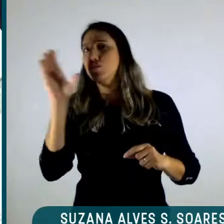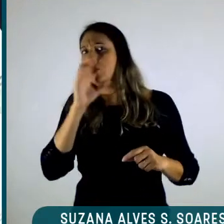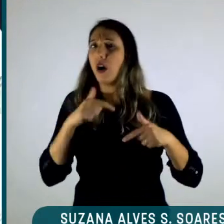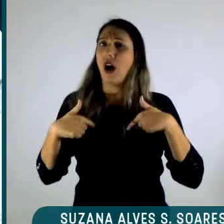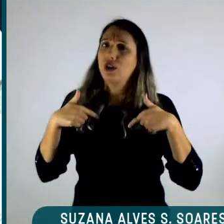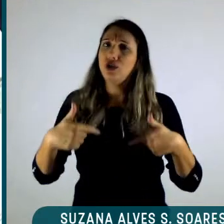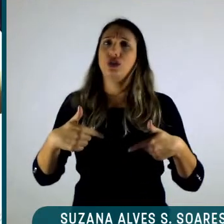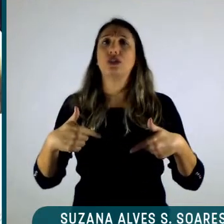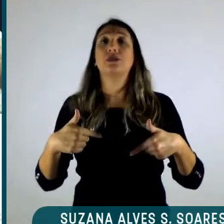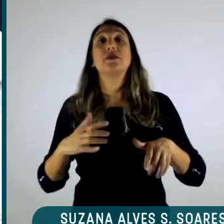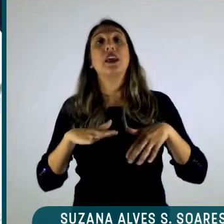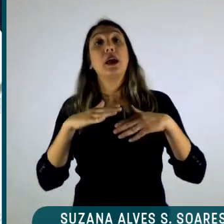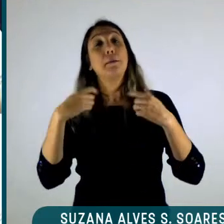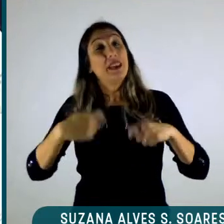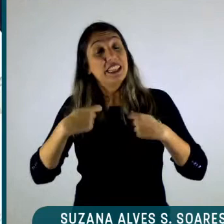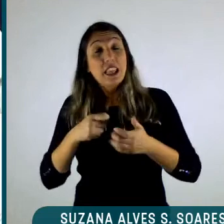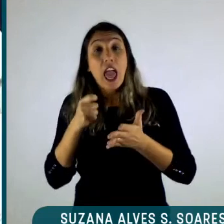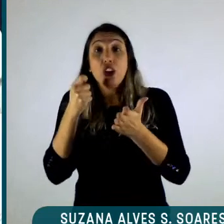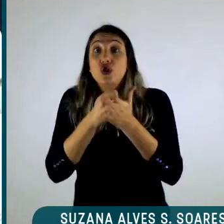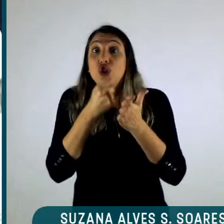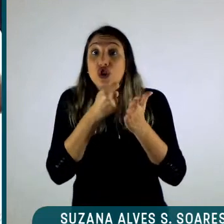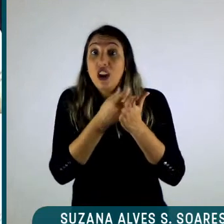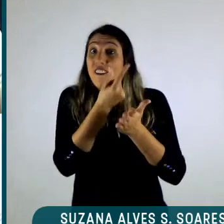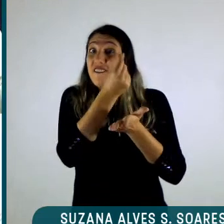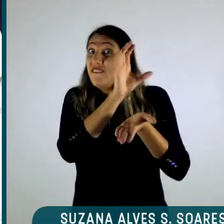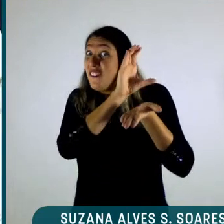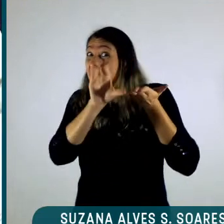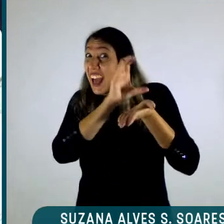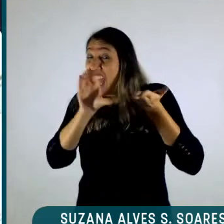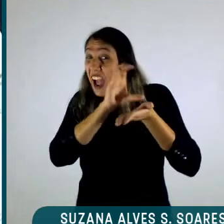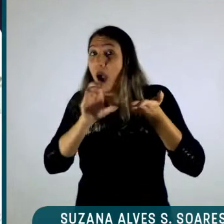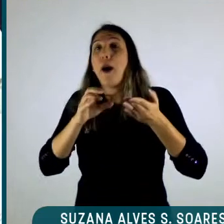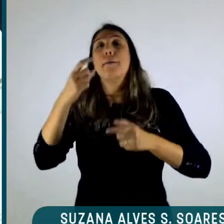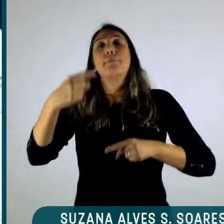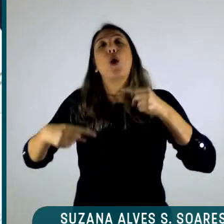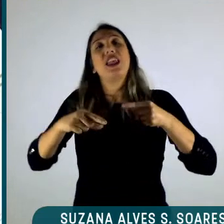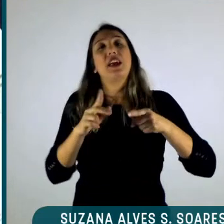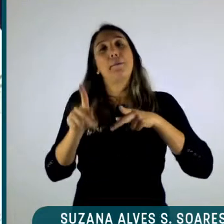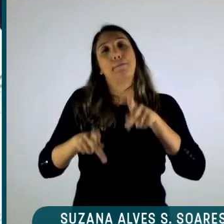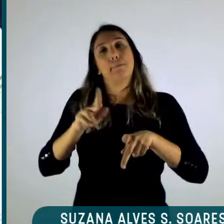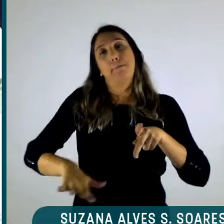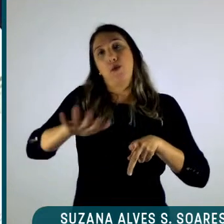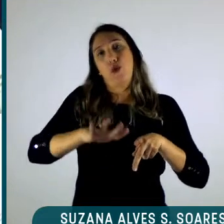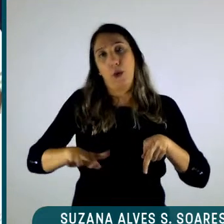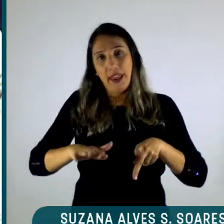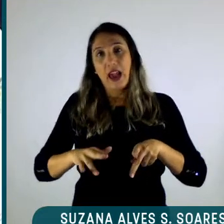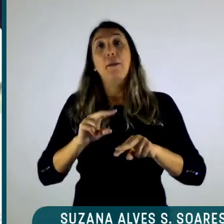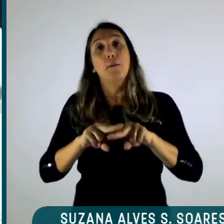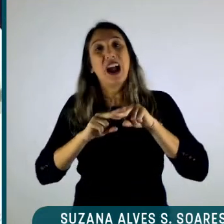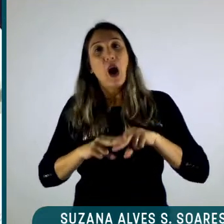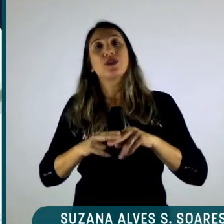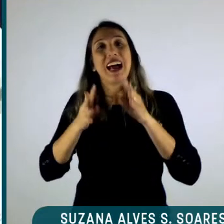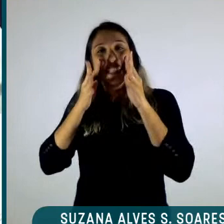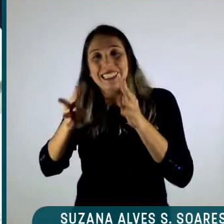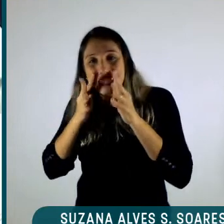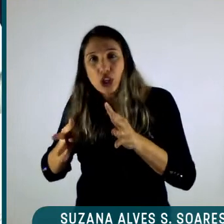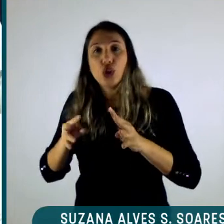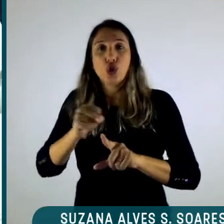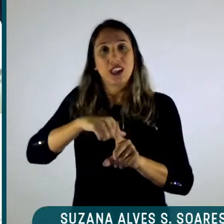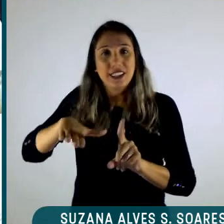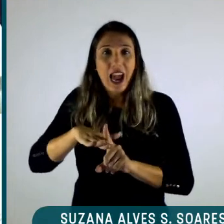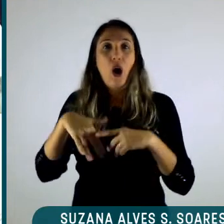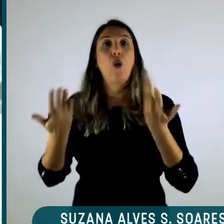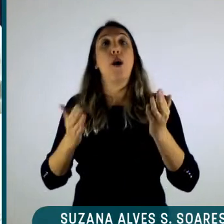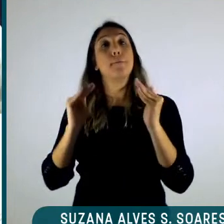say more immediate measures, and we must demand finance for public policy, not just healthcare, but